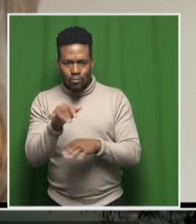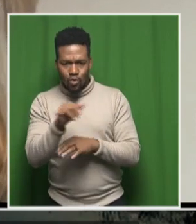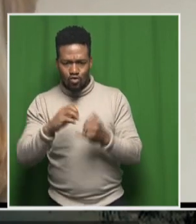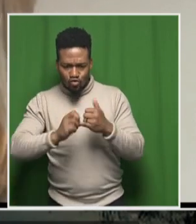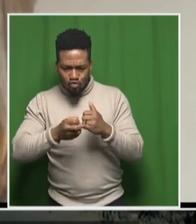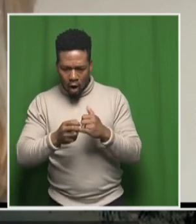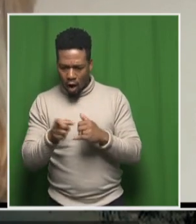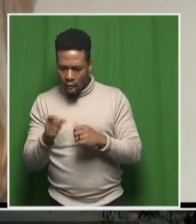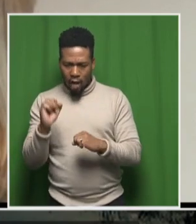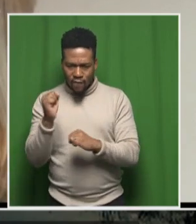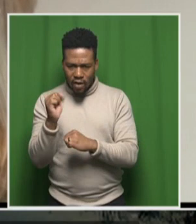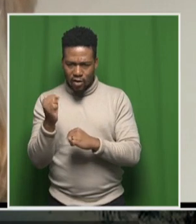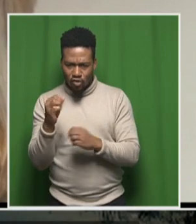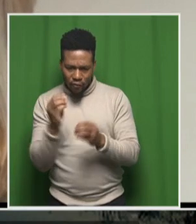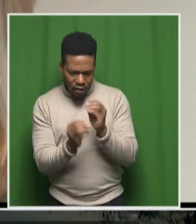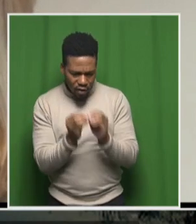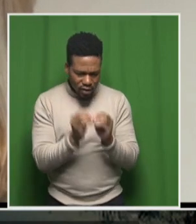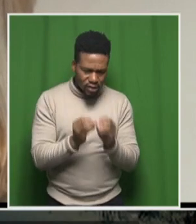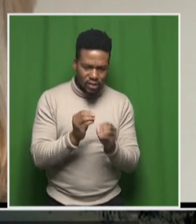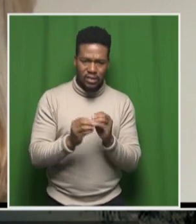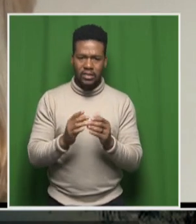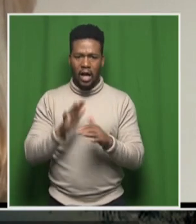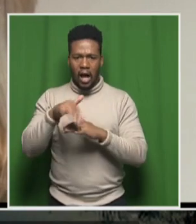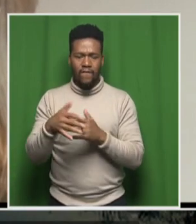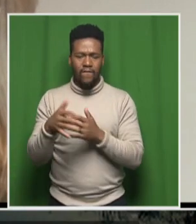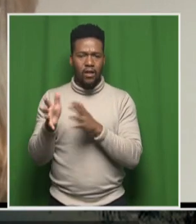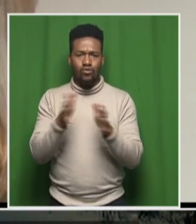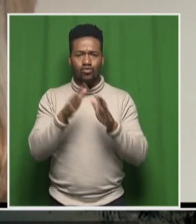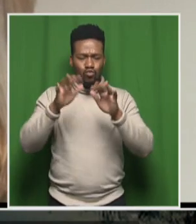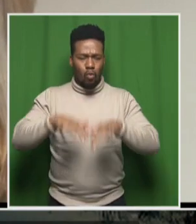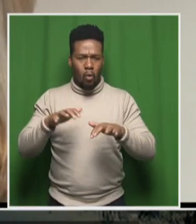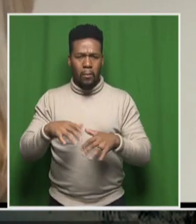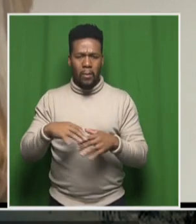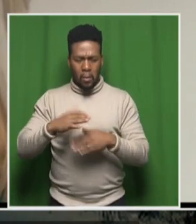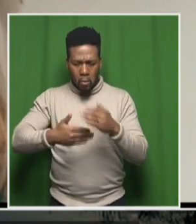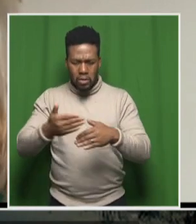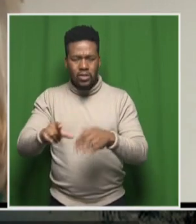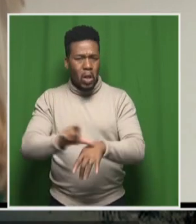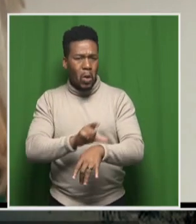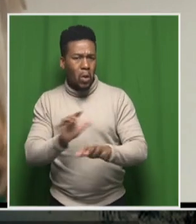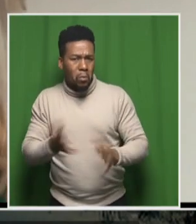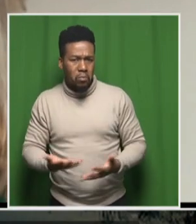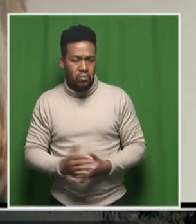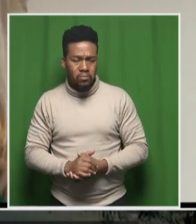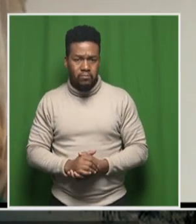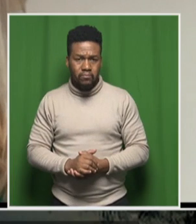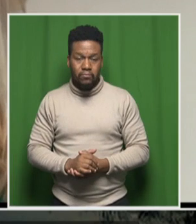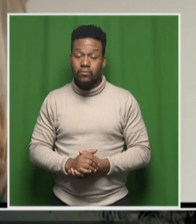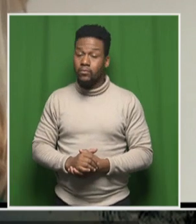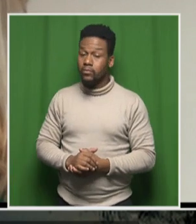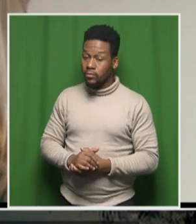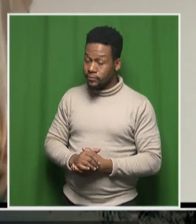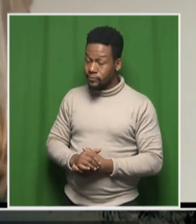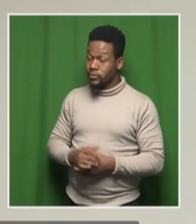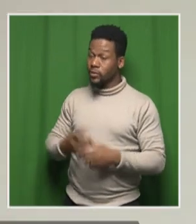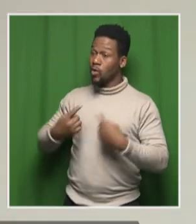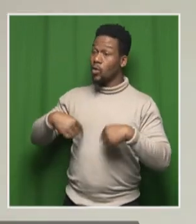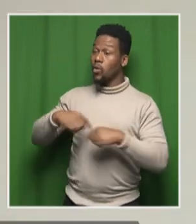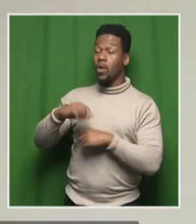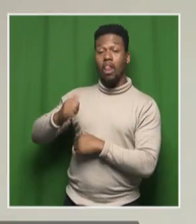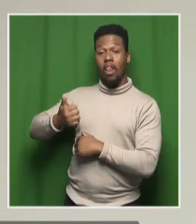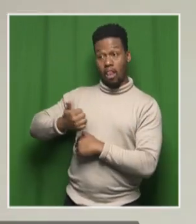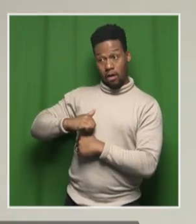up and running after the storm damage, and how long did the process take? So we were very lucky.